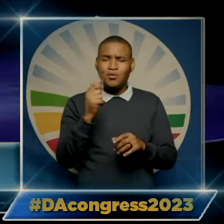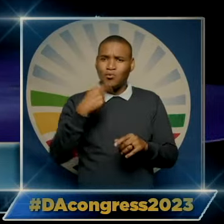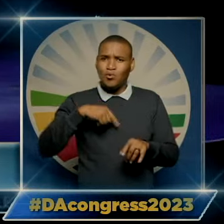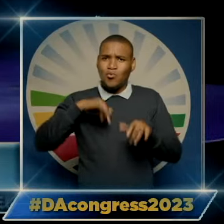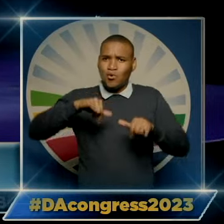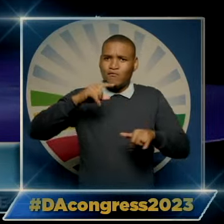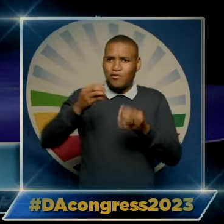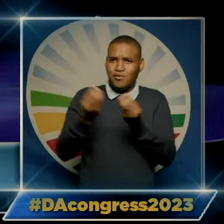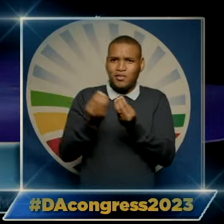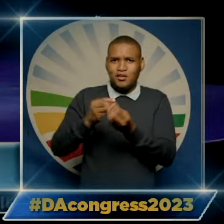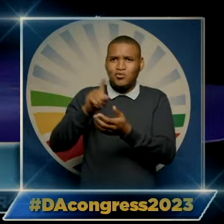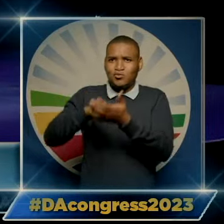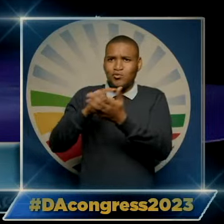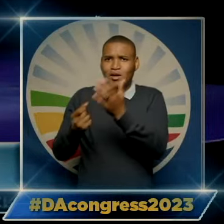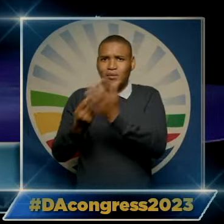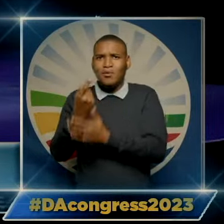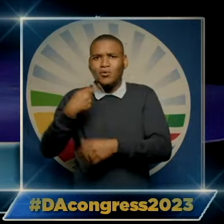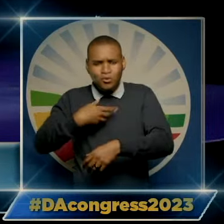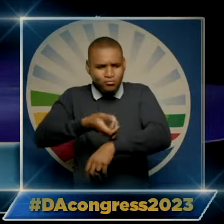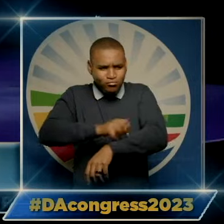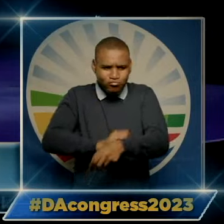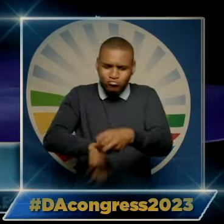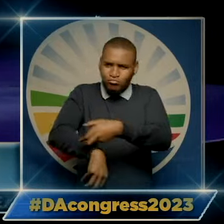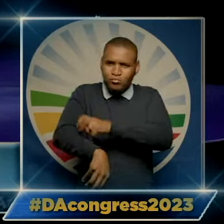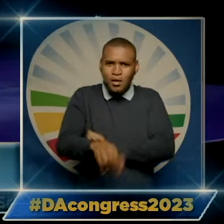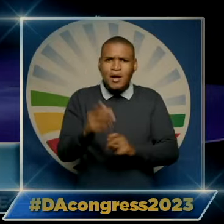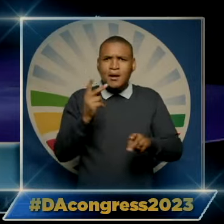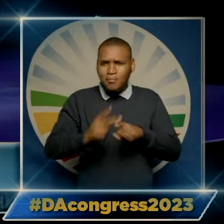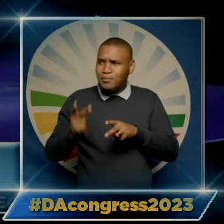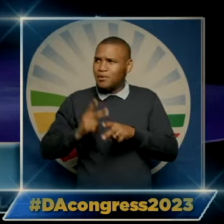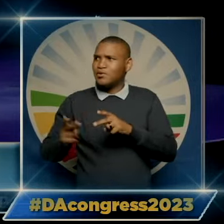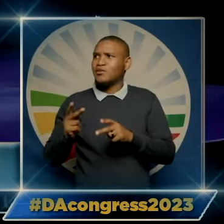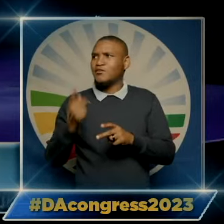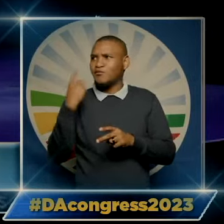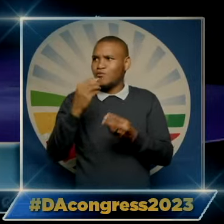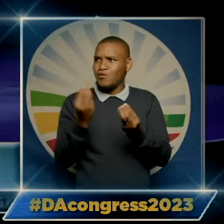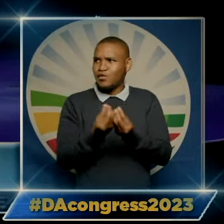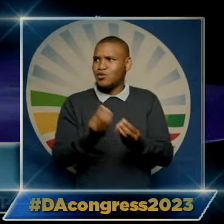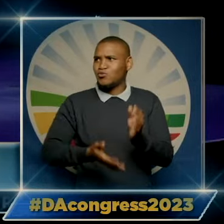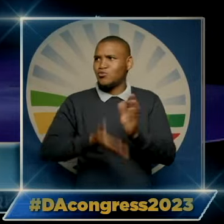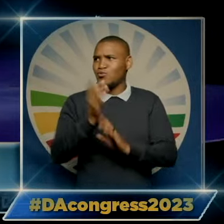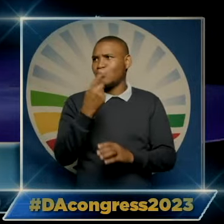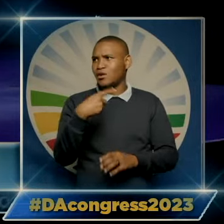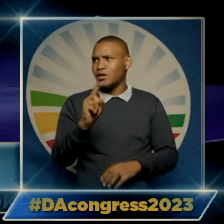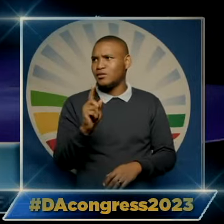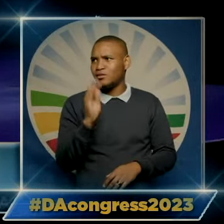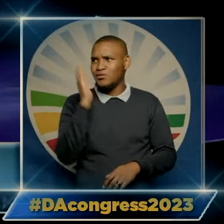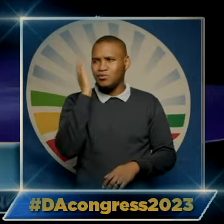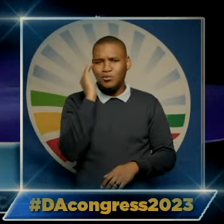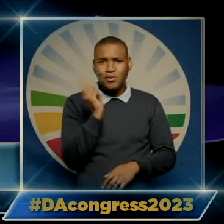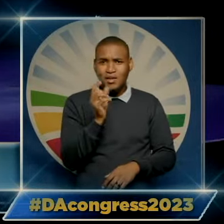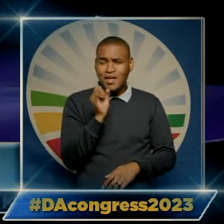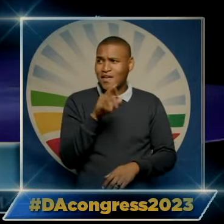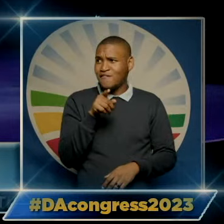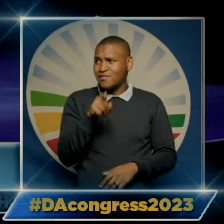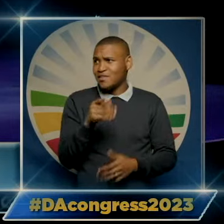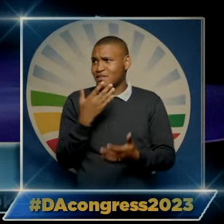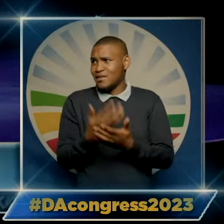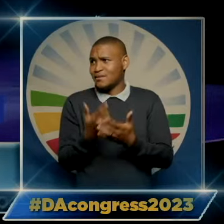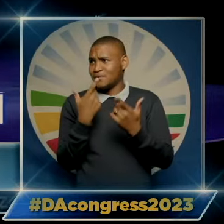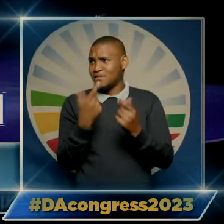are rolling up our sleeves and preparing things to go right. And you know what? If this can be done in